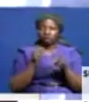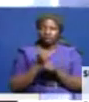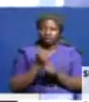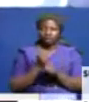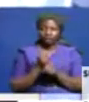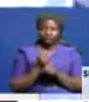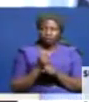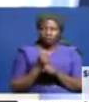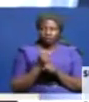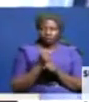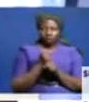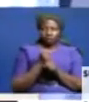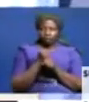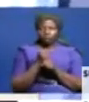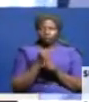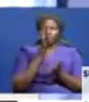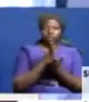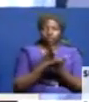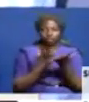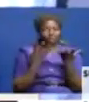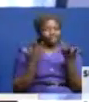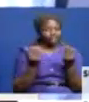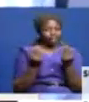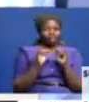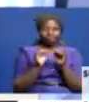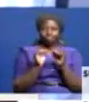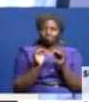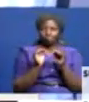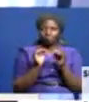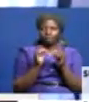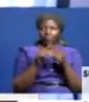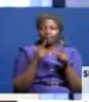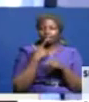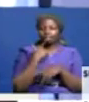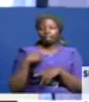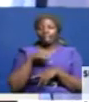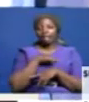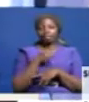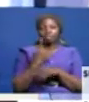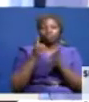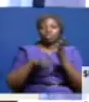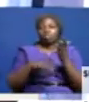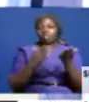it wasn't an easy task, emerging victor. Just tell us, what it probably could have